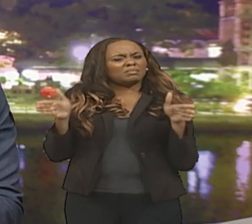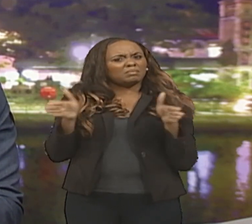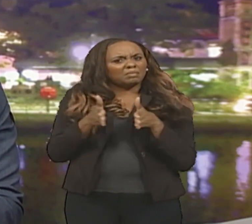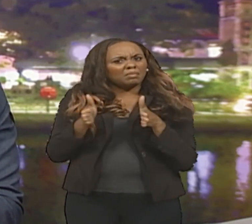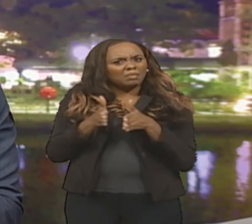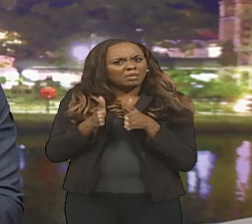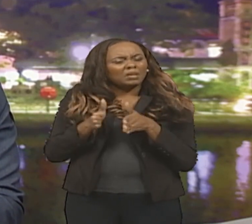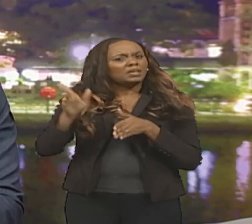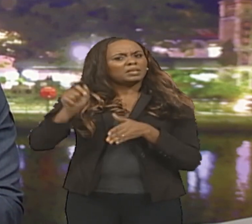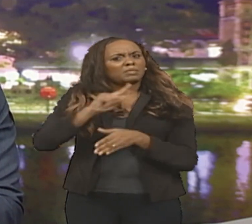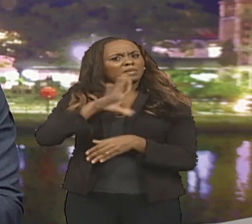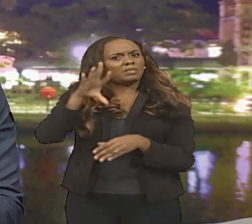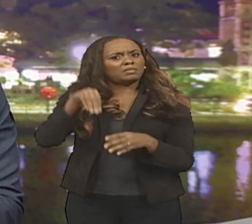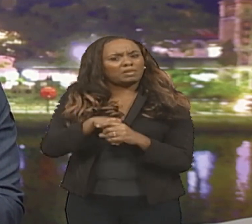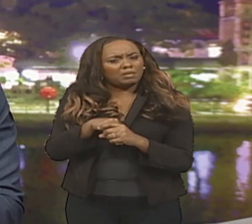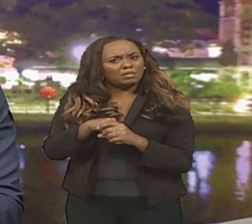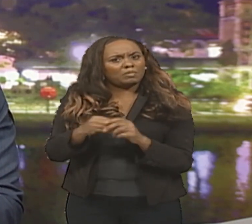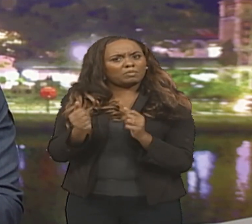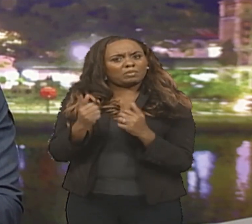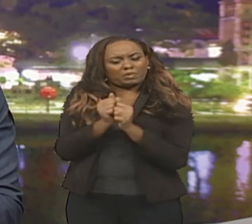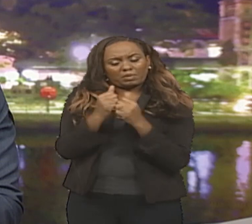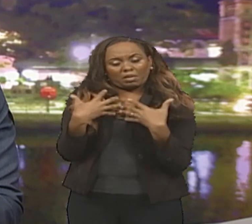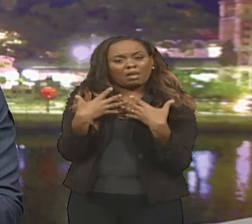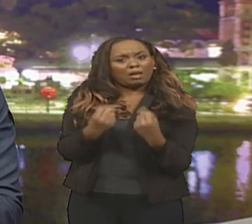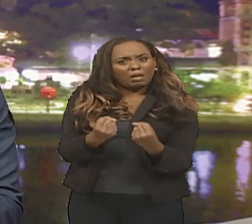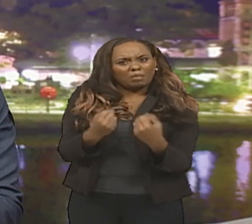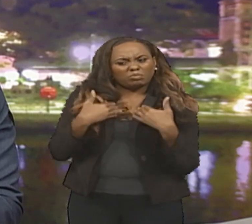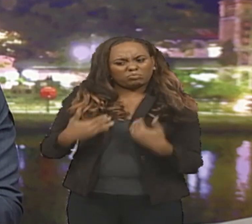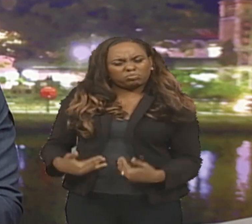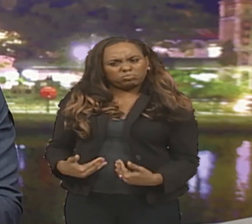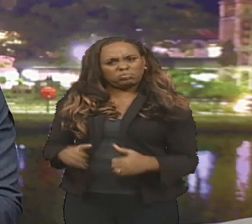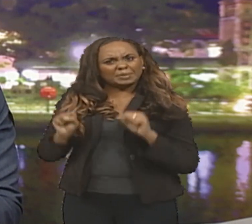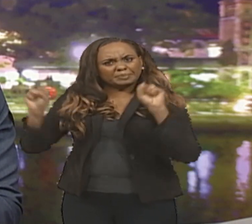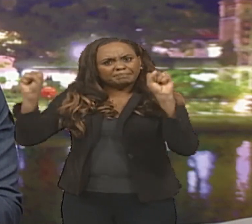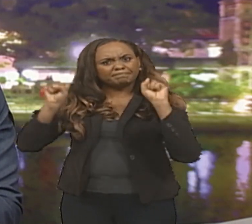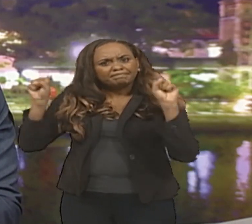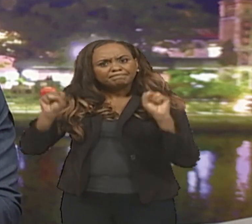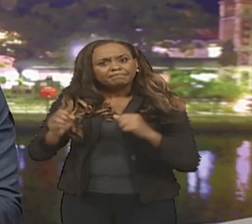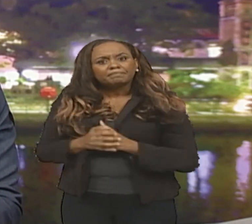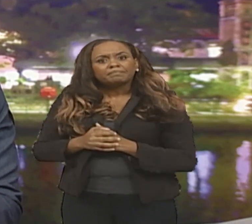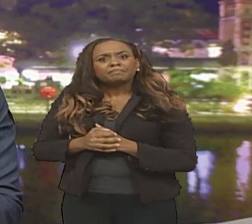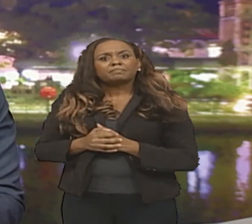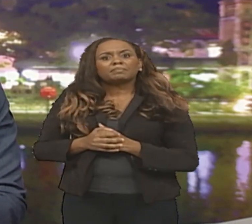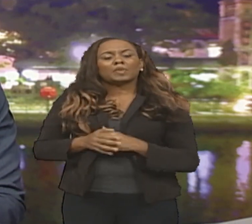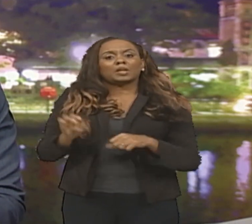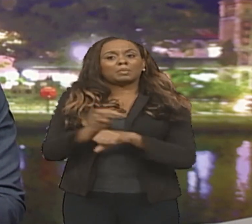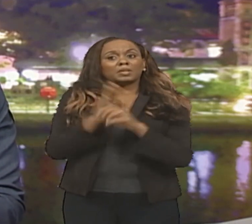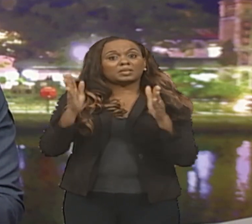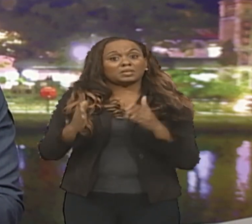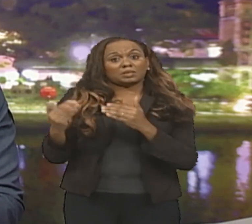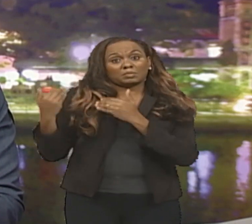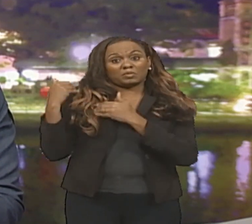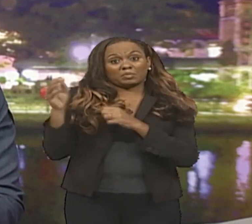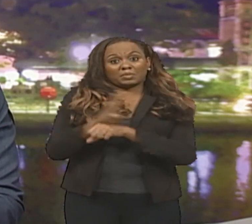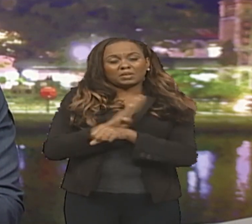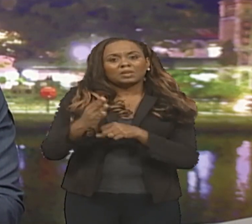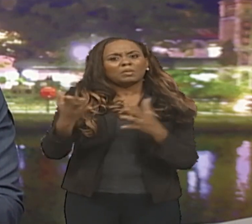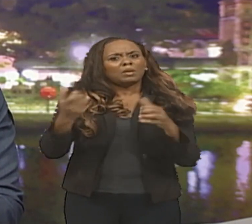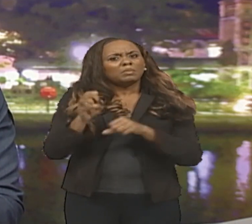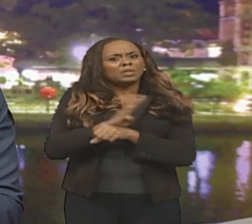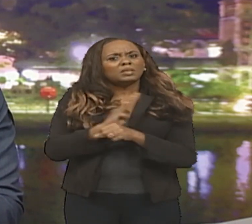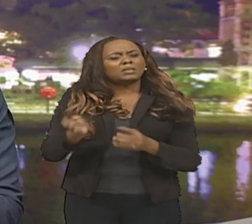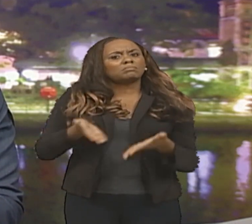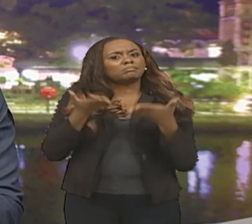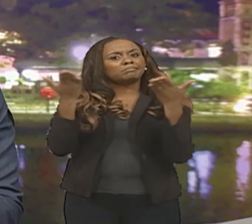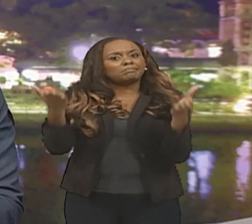and wellness of Barbadians. Minister of Small Business, Entrepreneurship and Commerce, Dwight Sutherland, wants to see these businesses